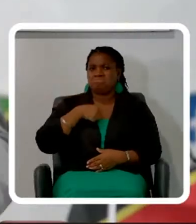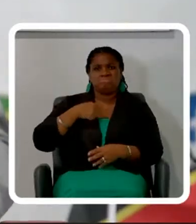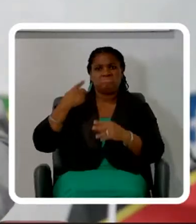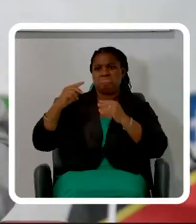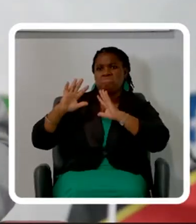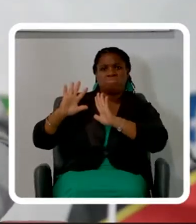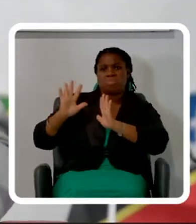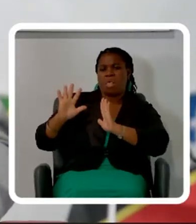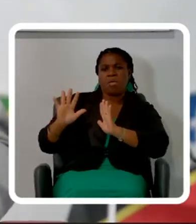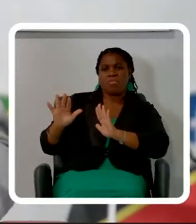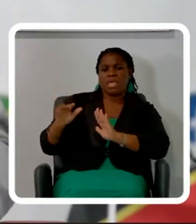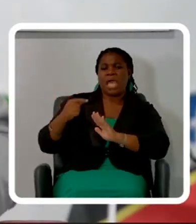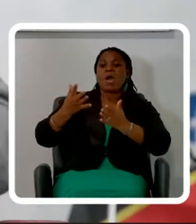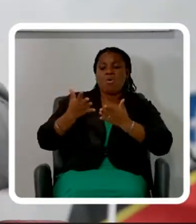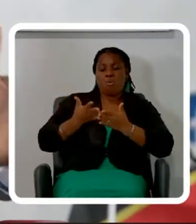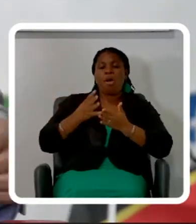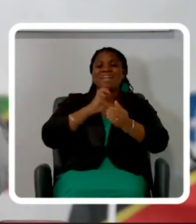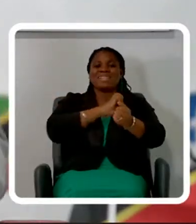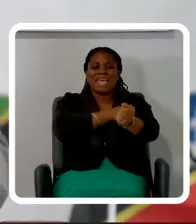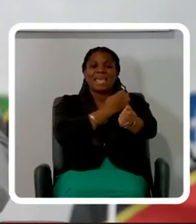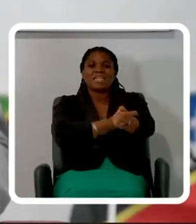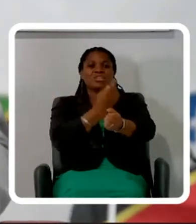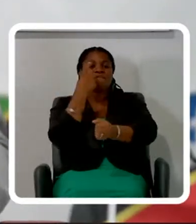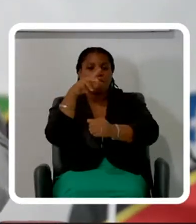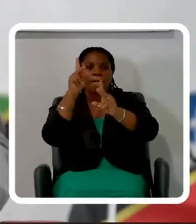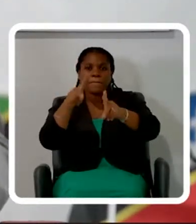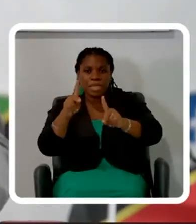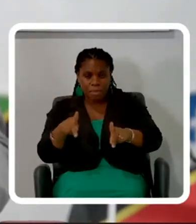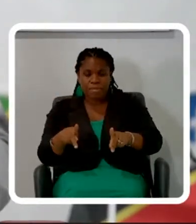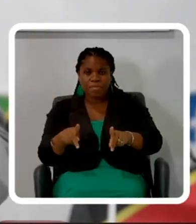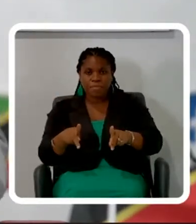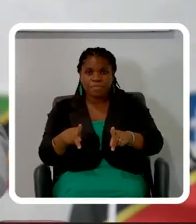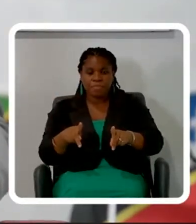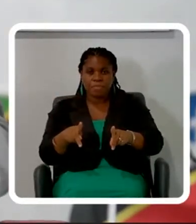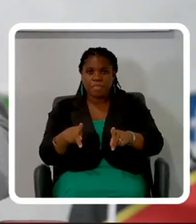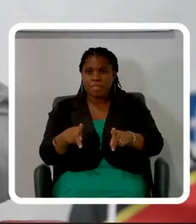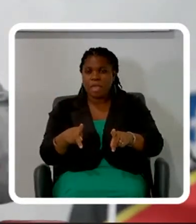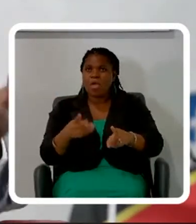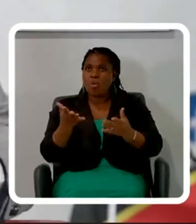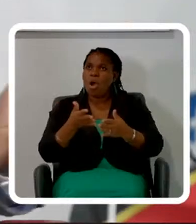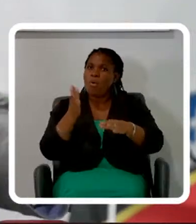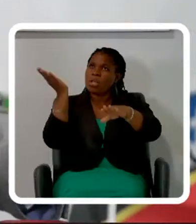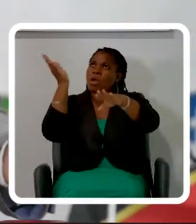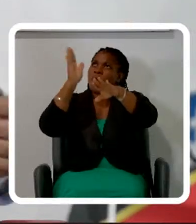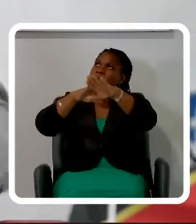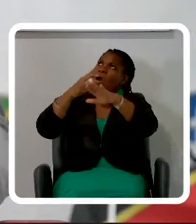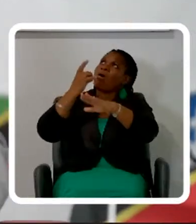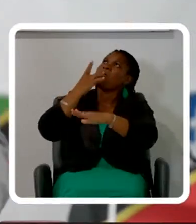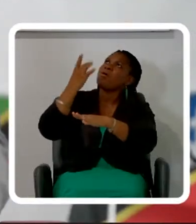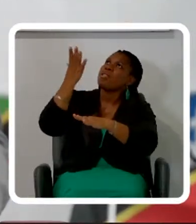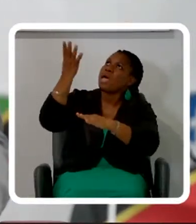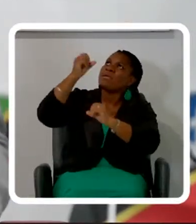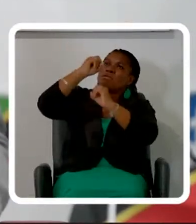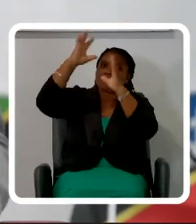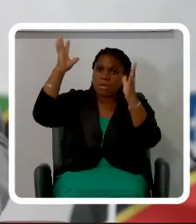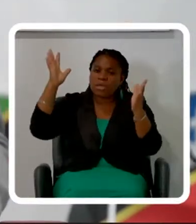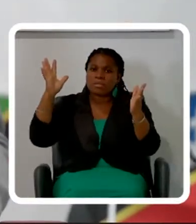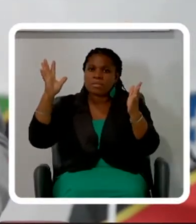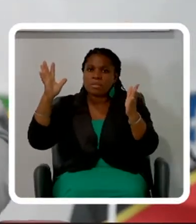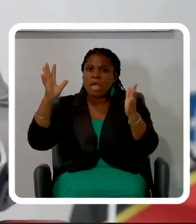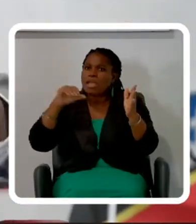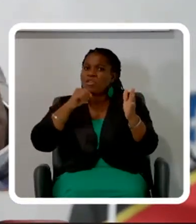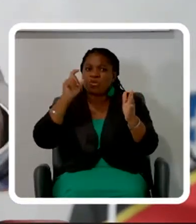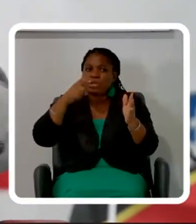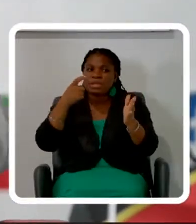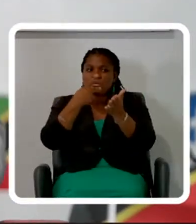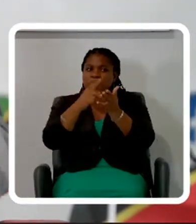energy for our people. Because I ain't going to be a politician all the days of my life. You want when you turn on the light and your bill come, the bill is reduced.